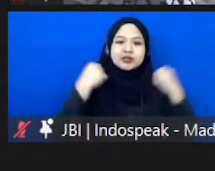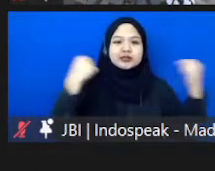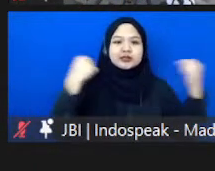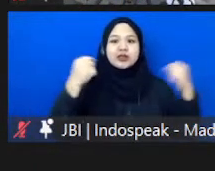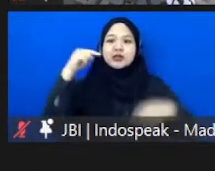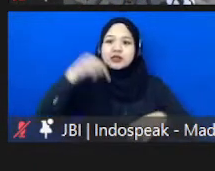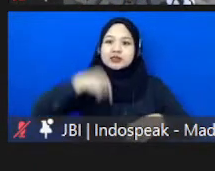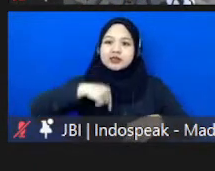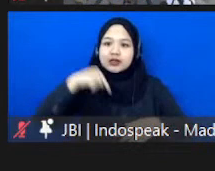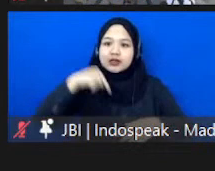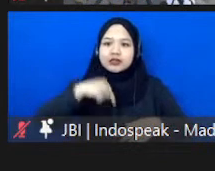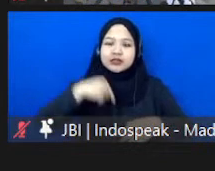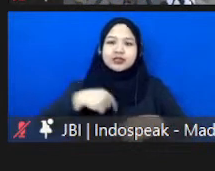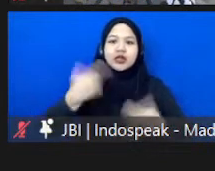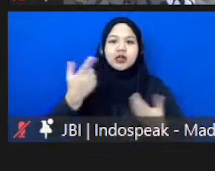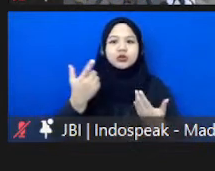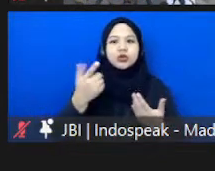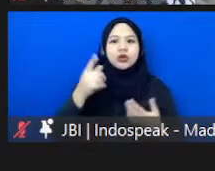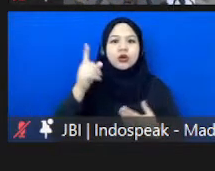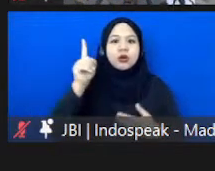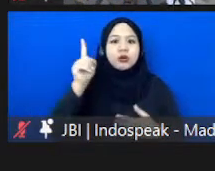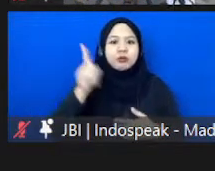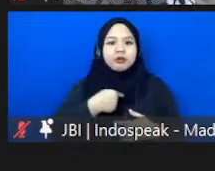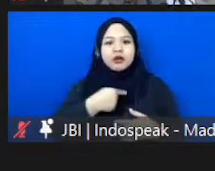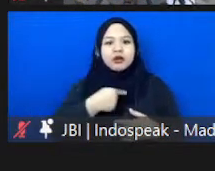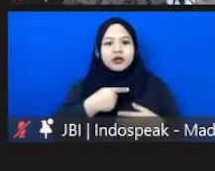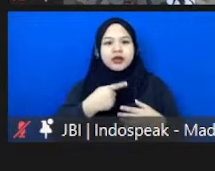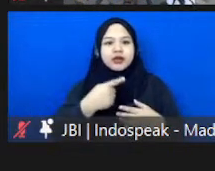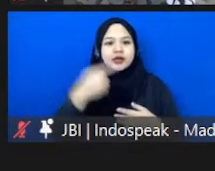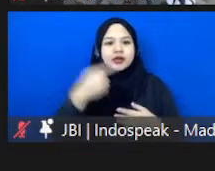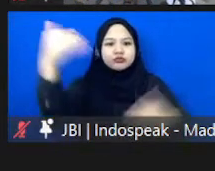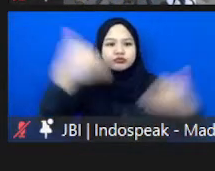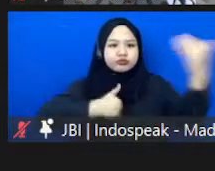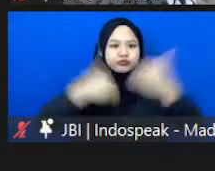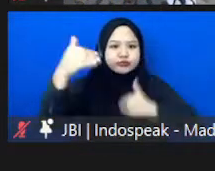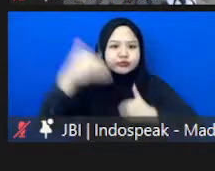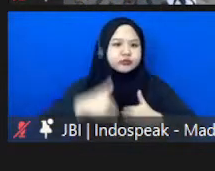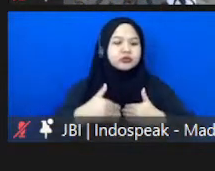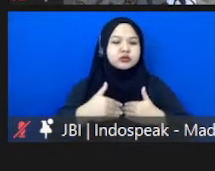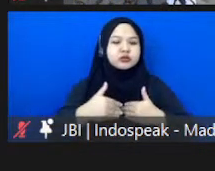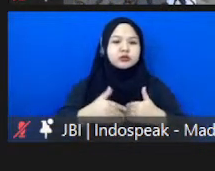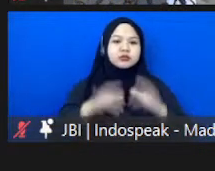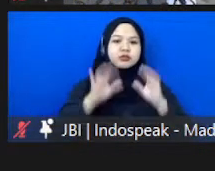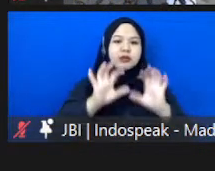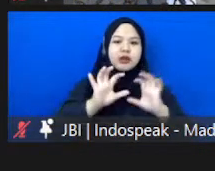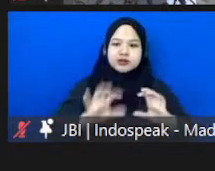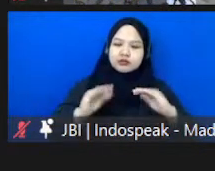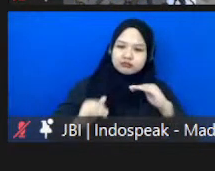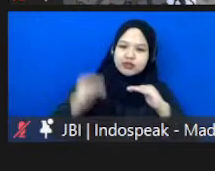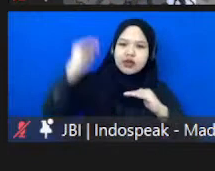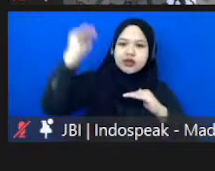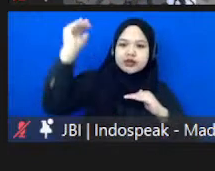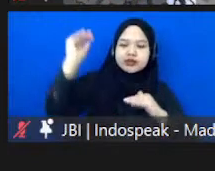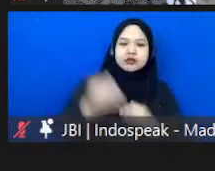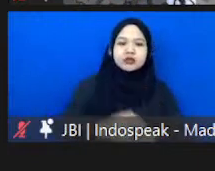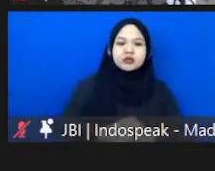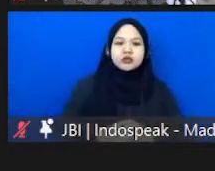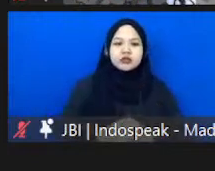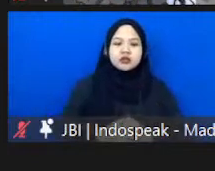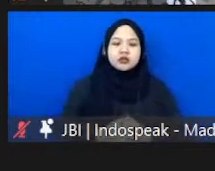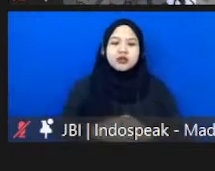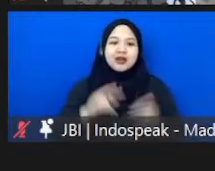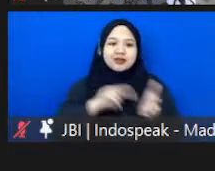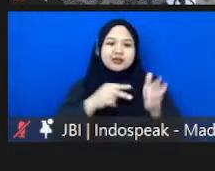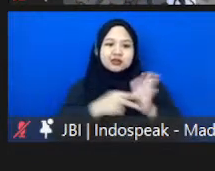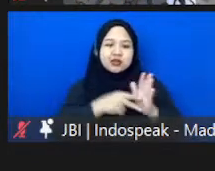the use of skilled birth attendant increasing. That's also kind of like being determined by the program that